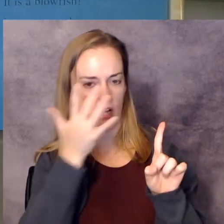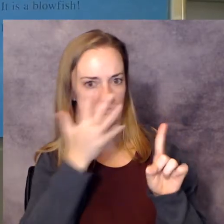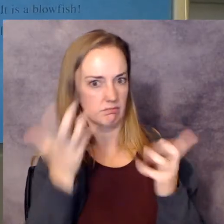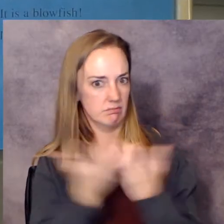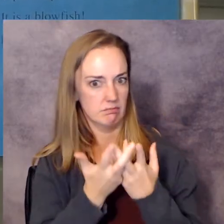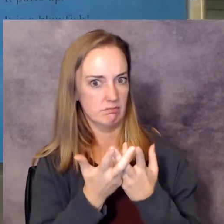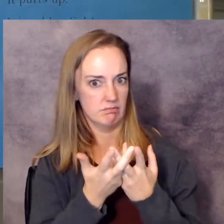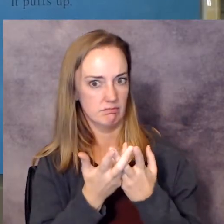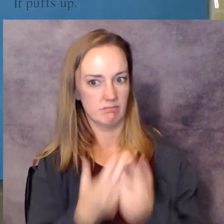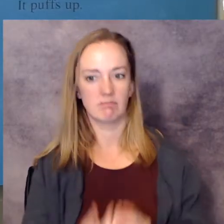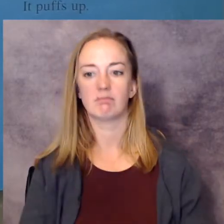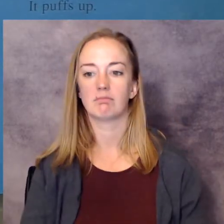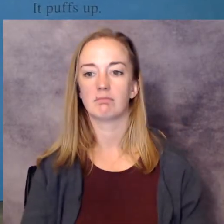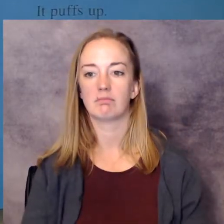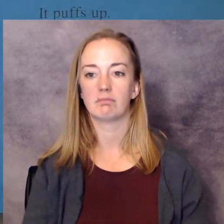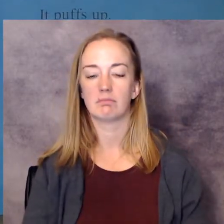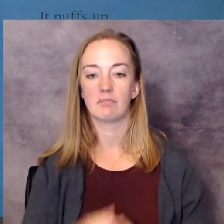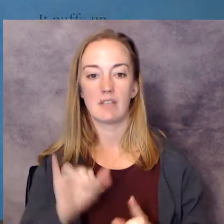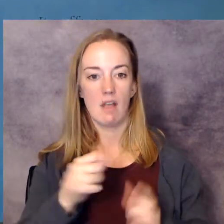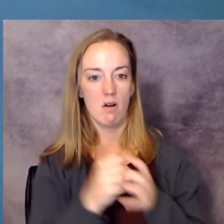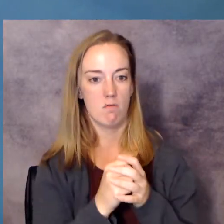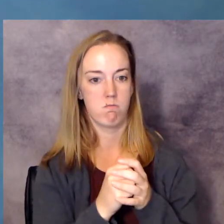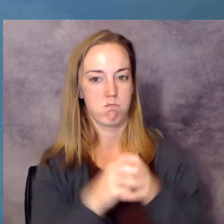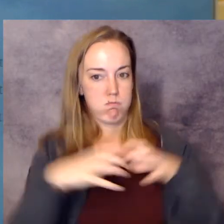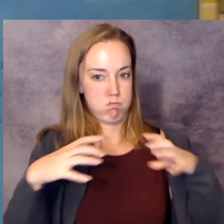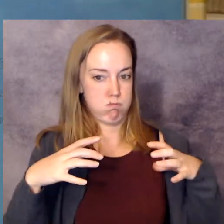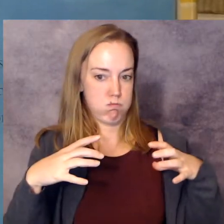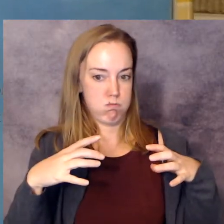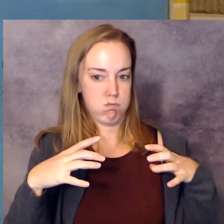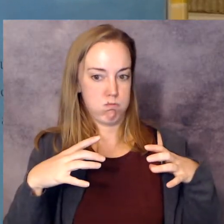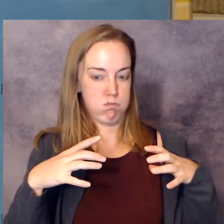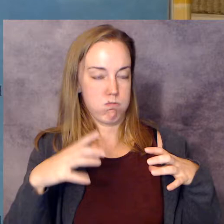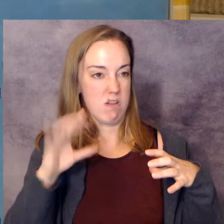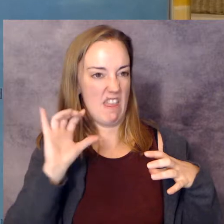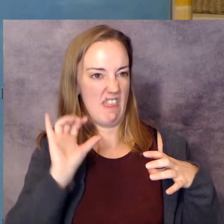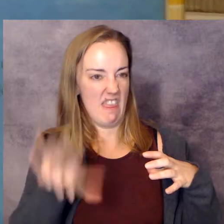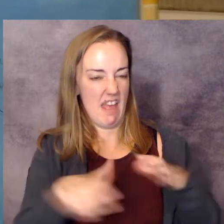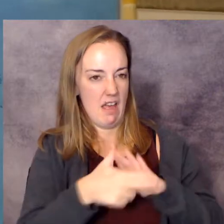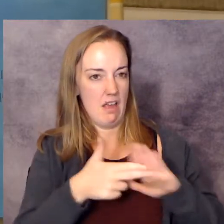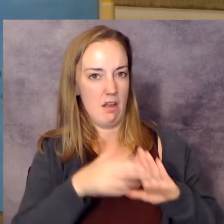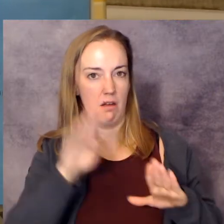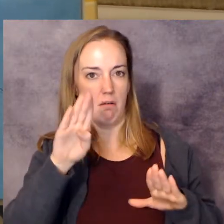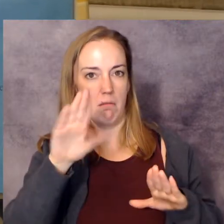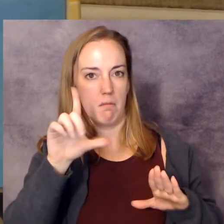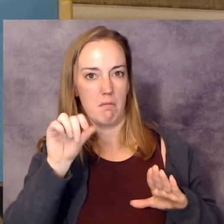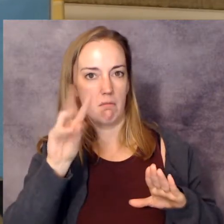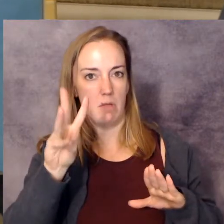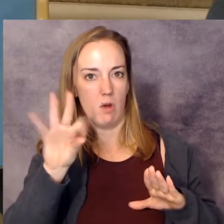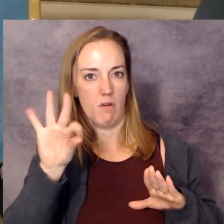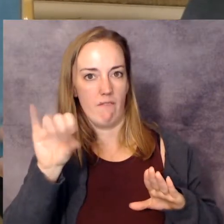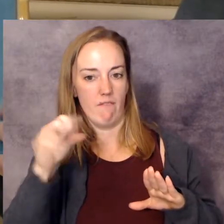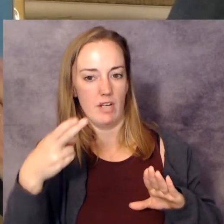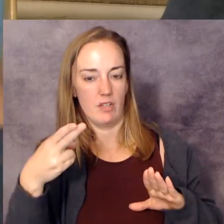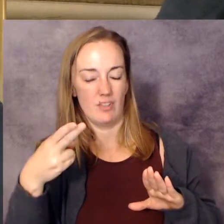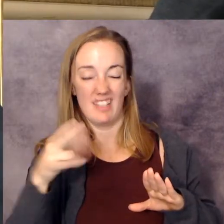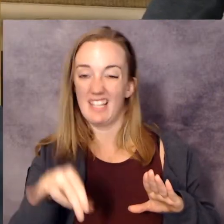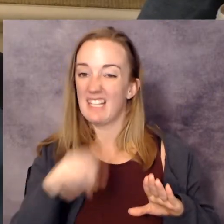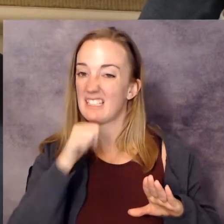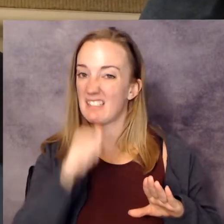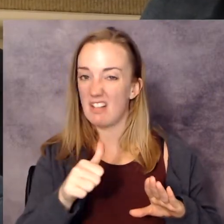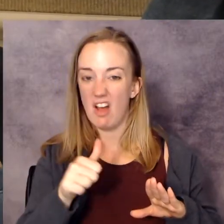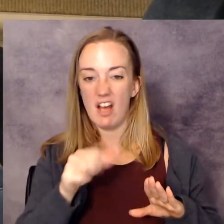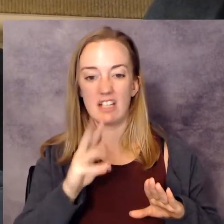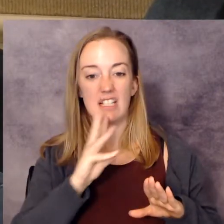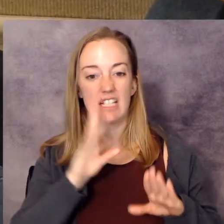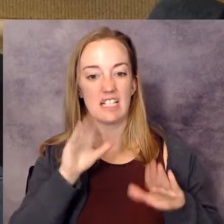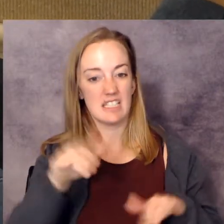he? It puffs up. It is a blowfish. It is not a seahorse. Look